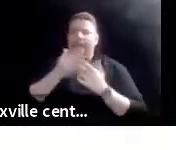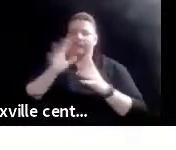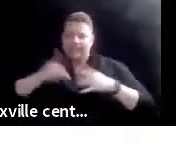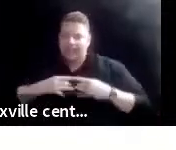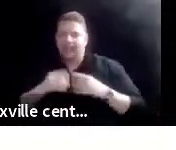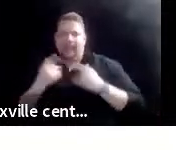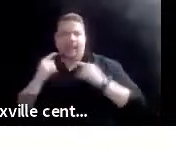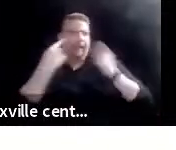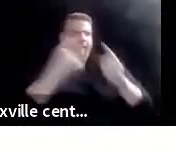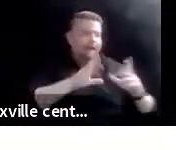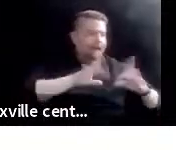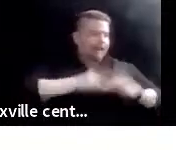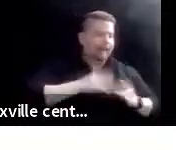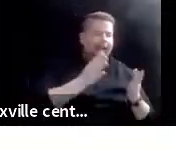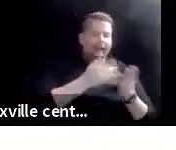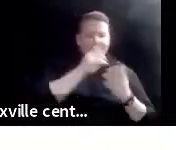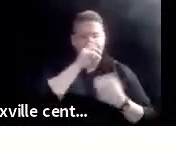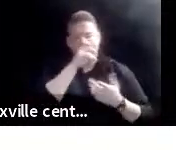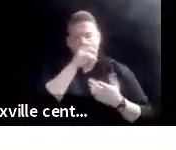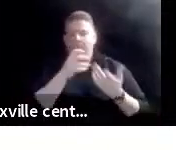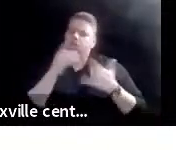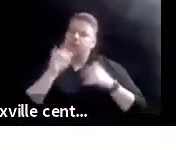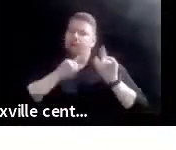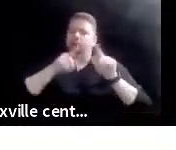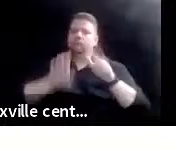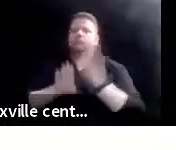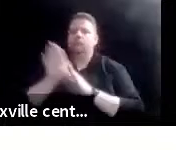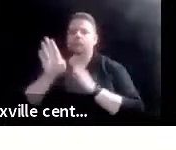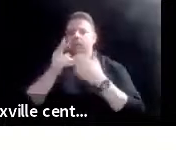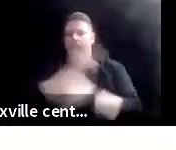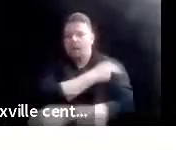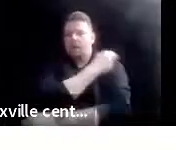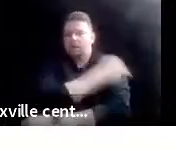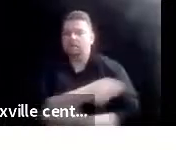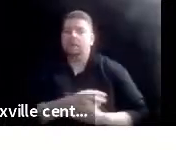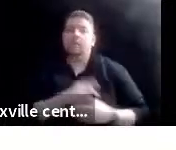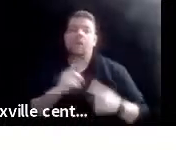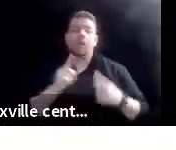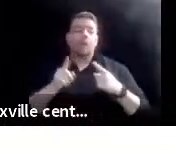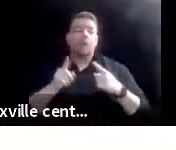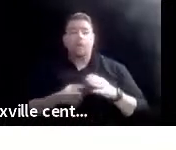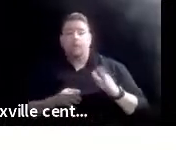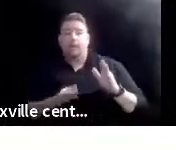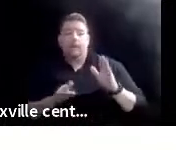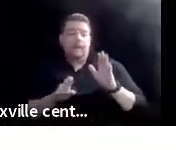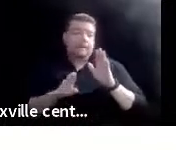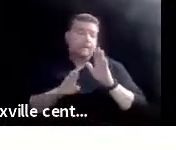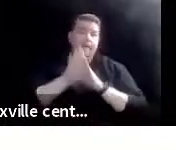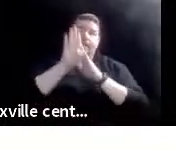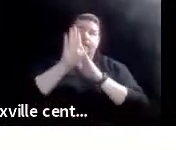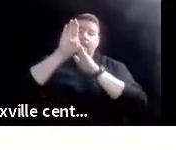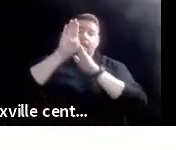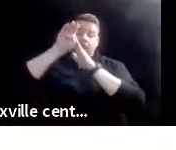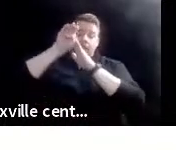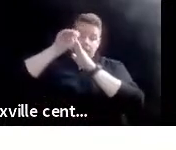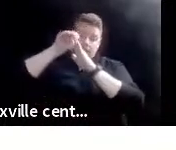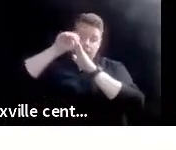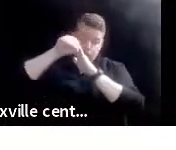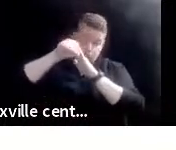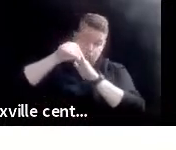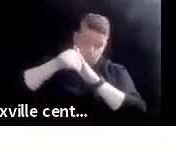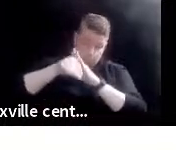time to reach the hospitals. Once we peaked and we started that decline, we leveled off, and then we had Labor